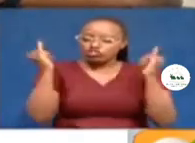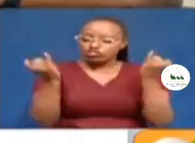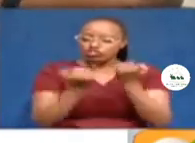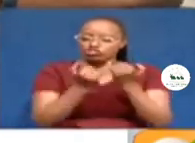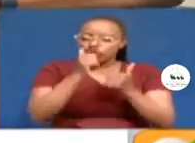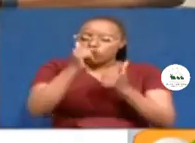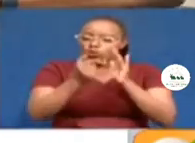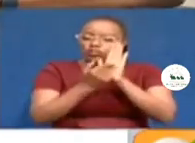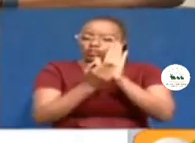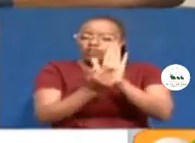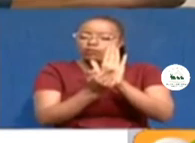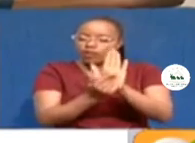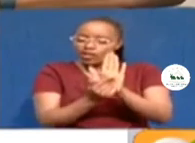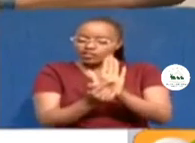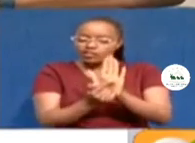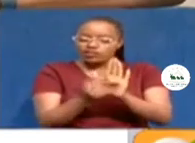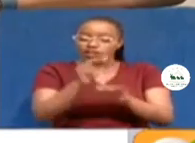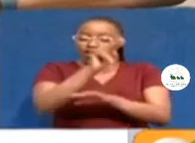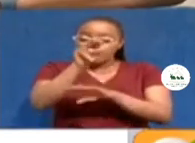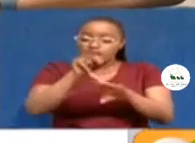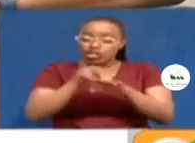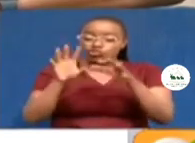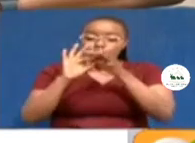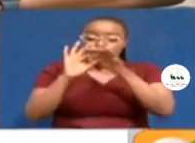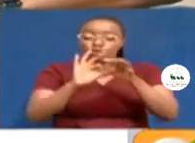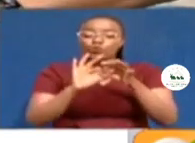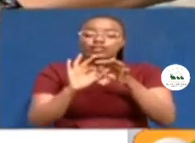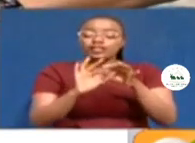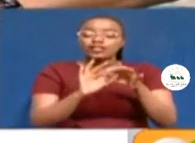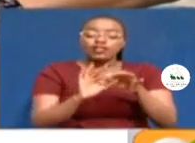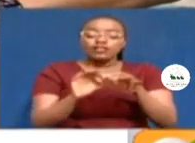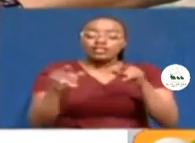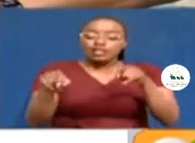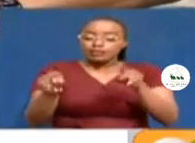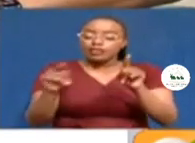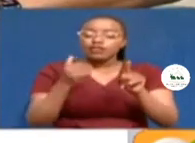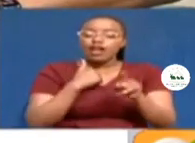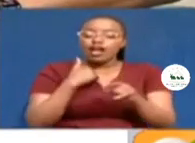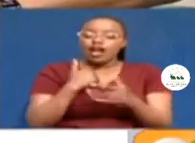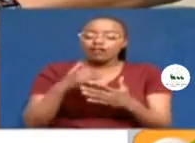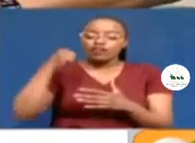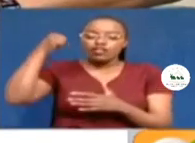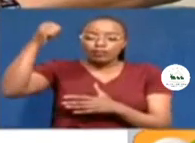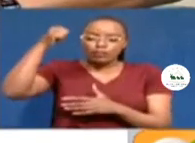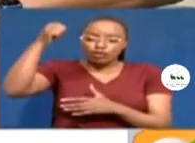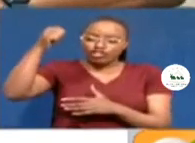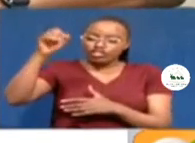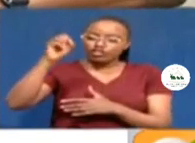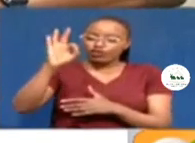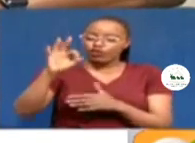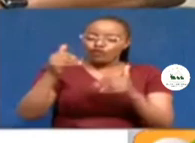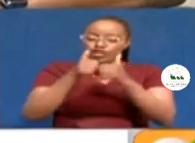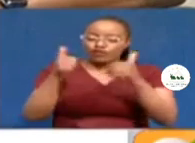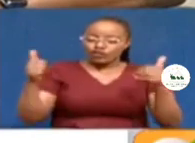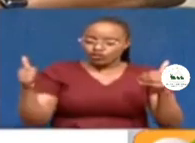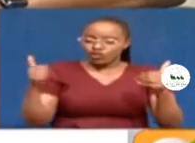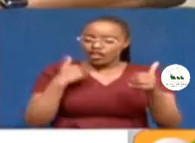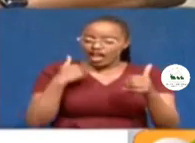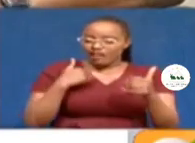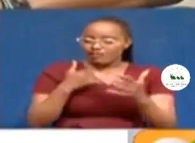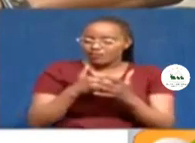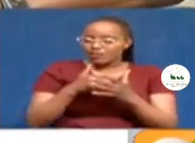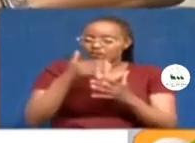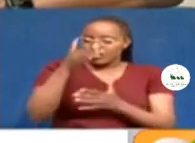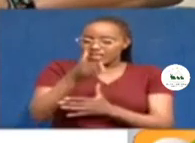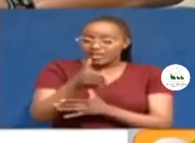that symbolizes national unity has himself played the politics of division.